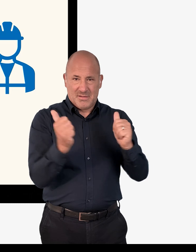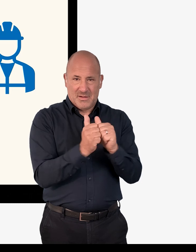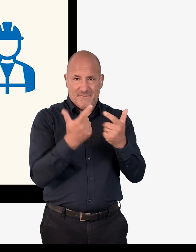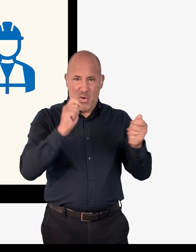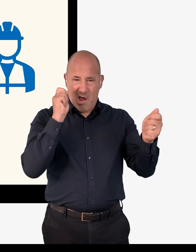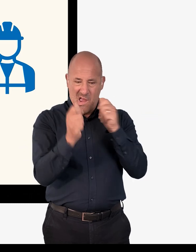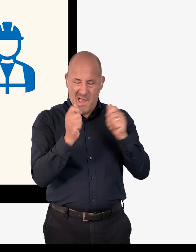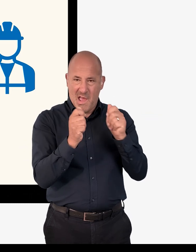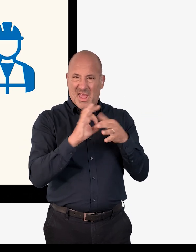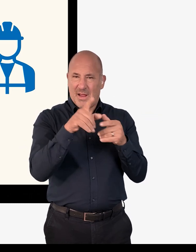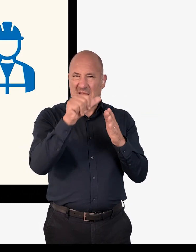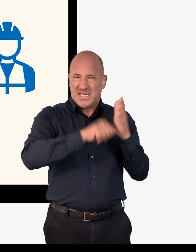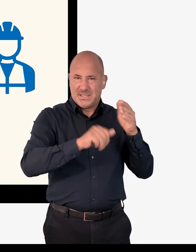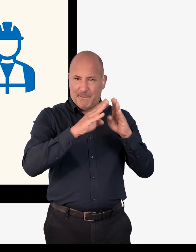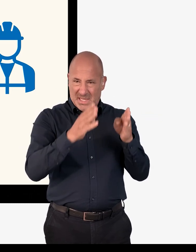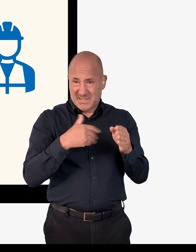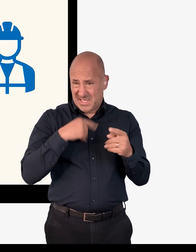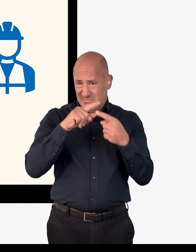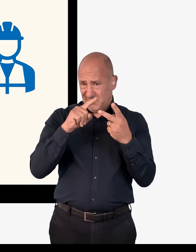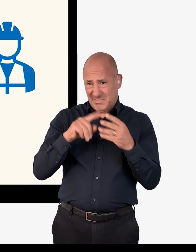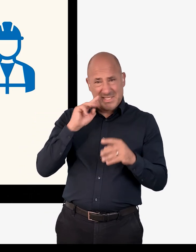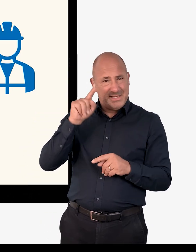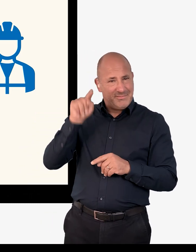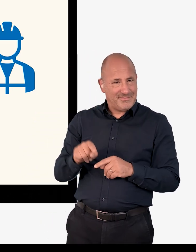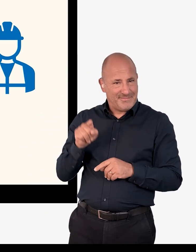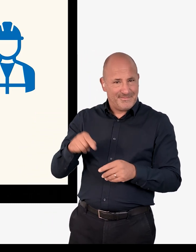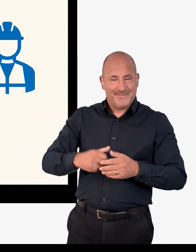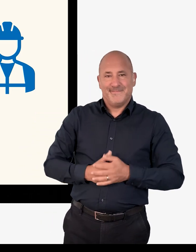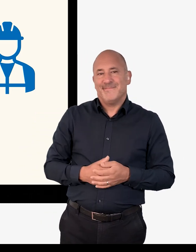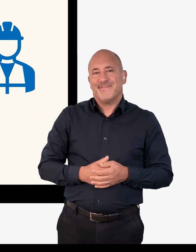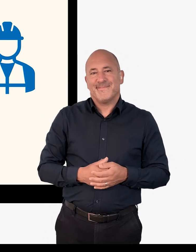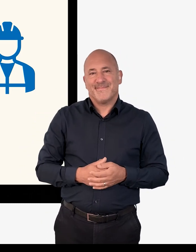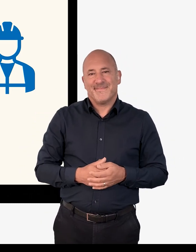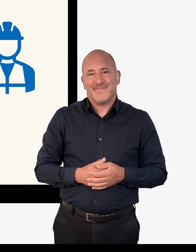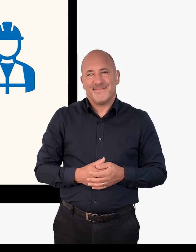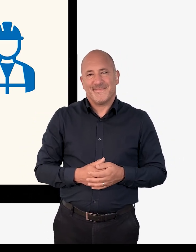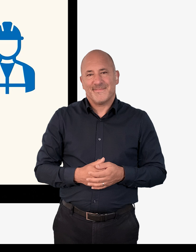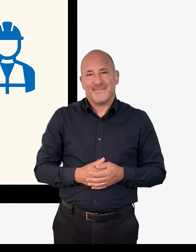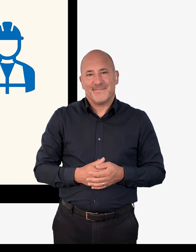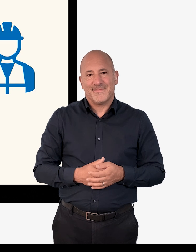approval, listed building consent for amendments to listed buildings.